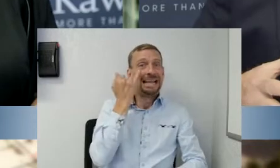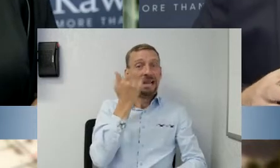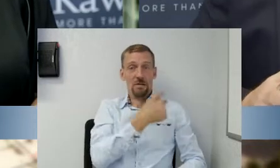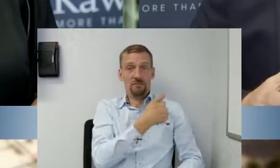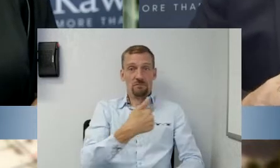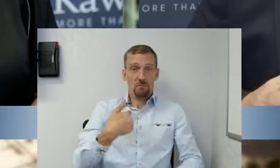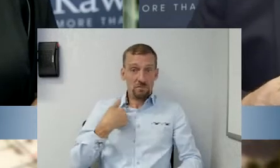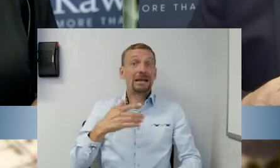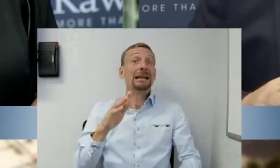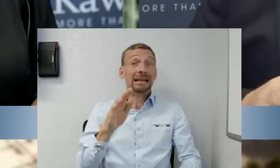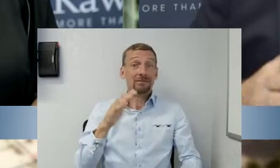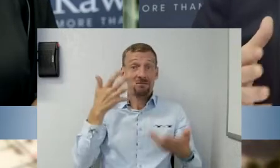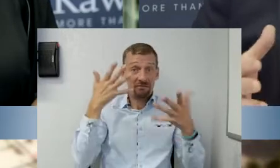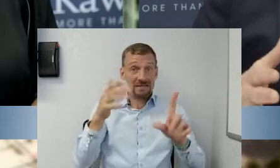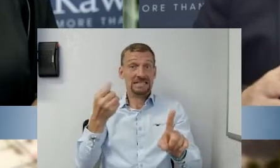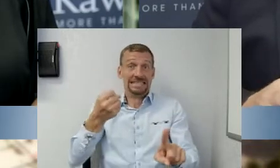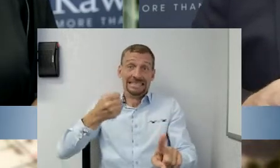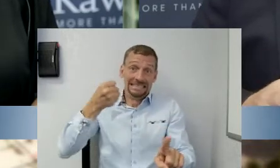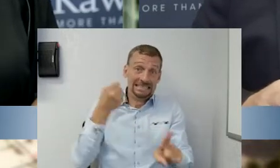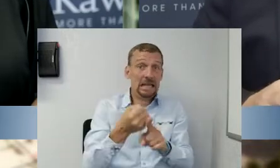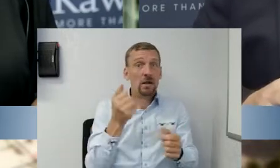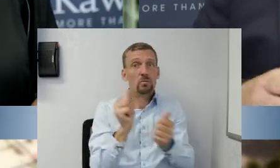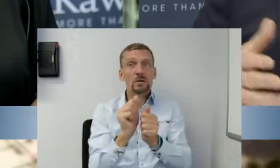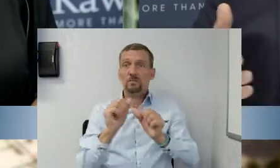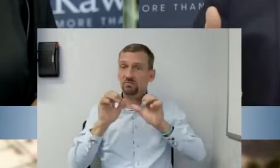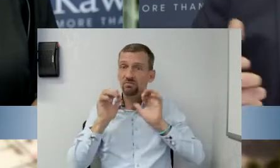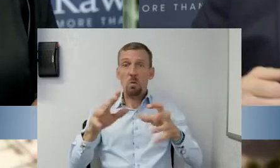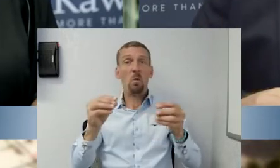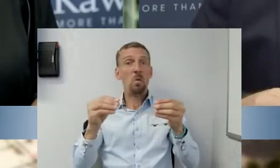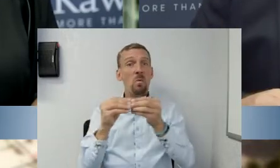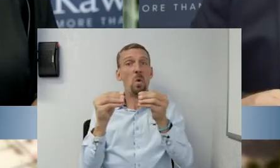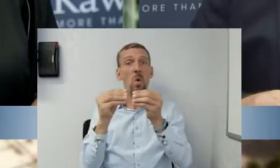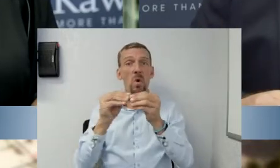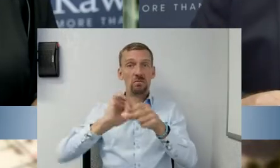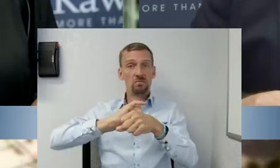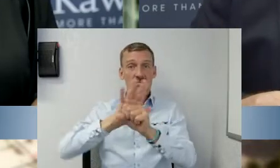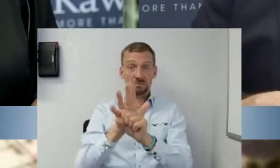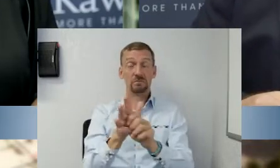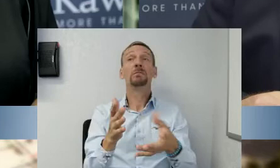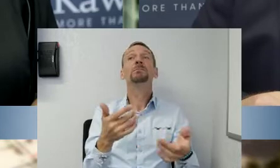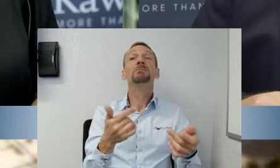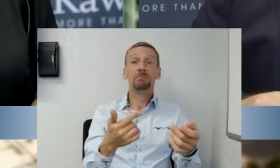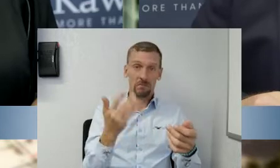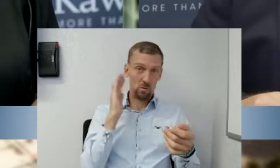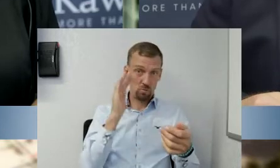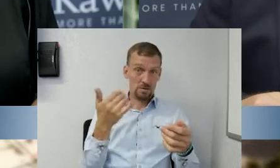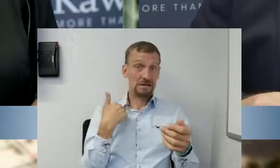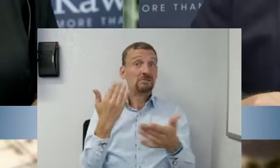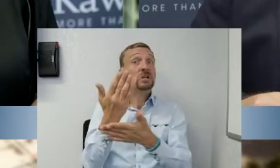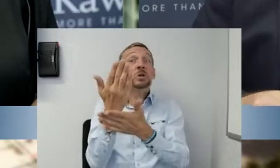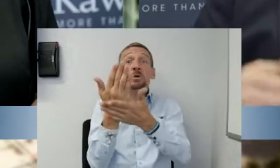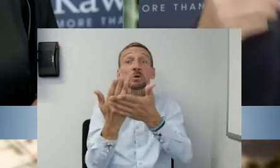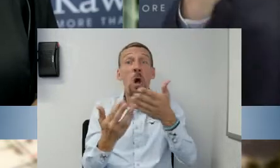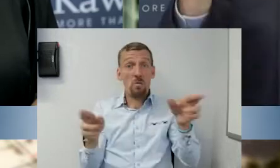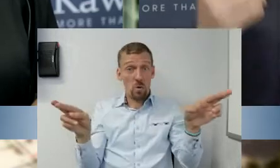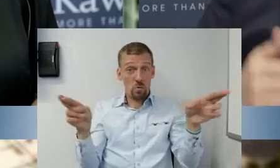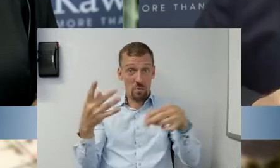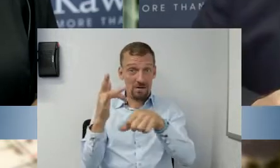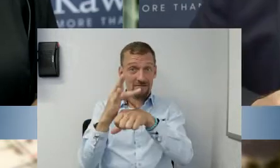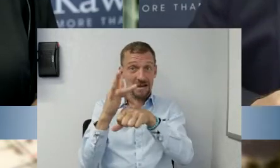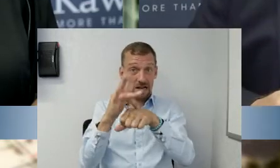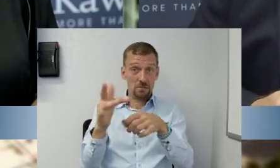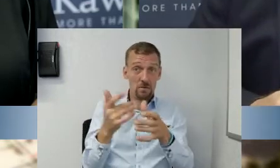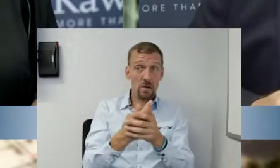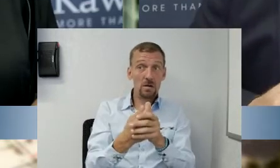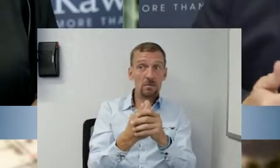hit with a new surge, we would have some capacity. We